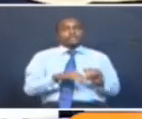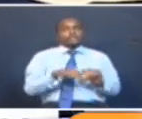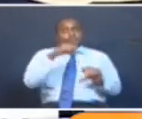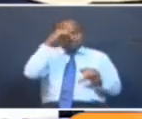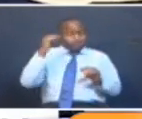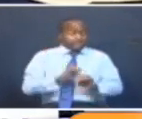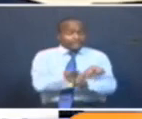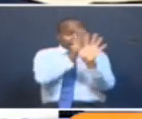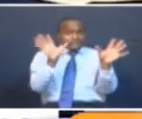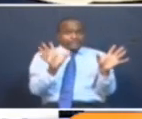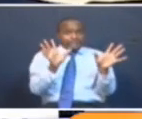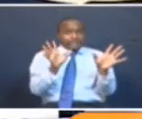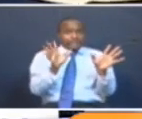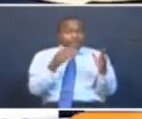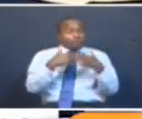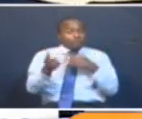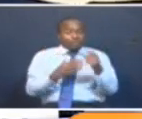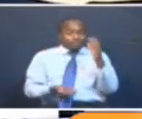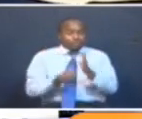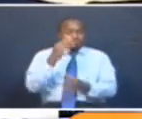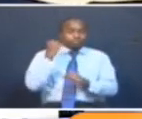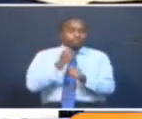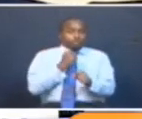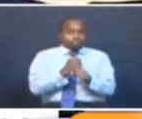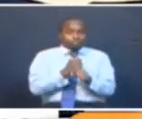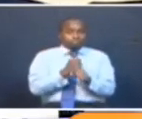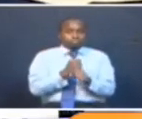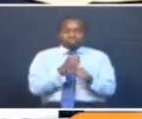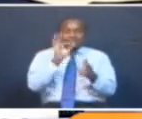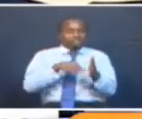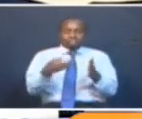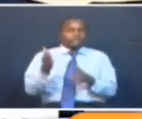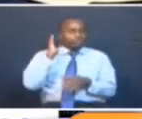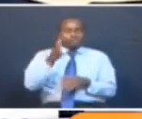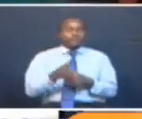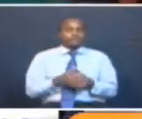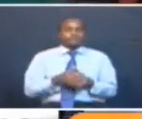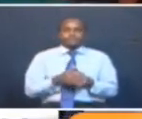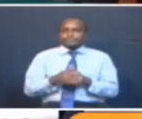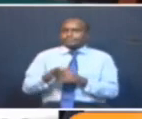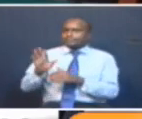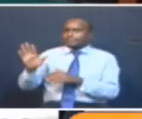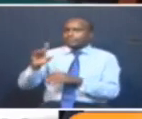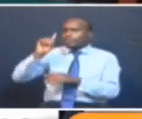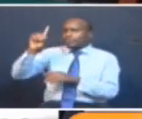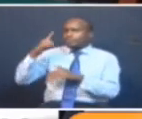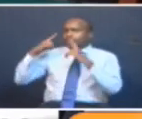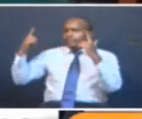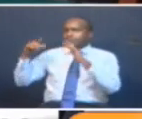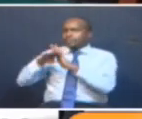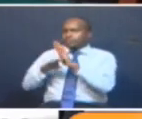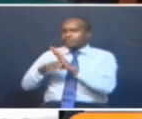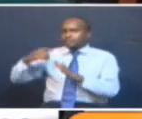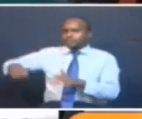clear, without creating jobs, we cannot. Yeah. We cannot function. And speaking of creating jobs, one of the big four agendas is